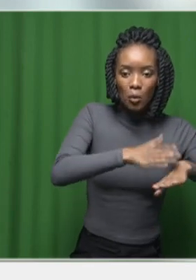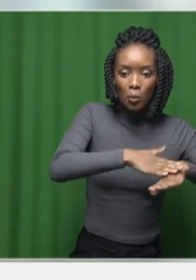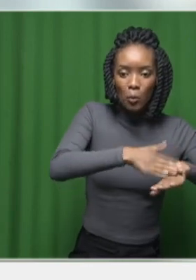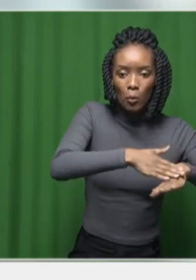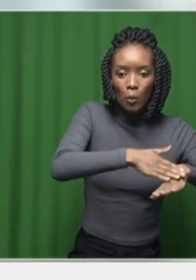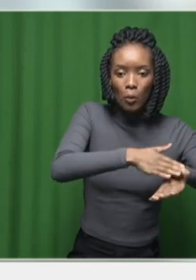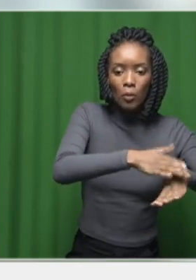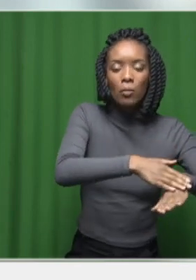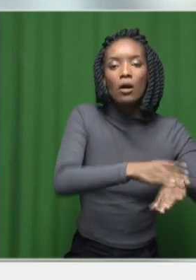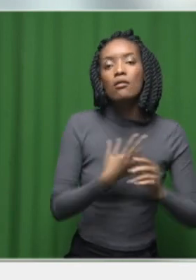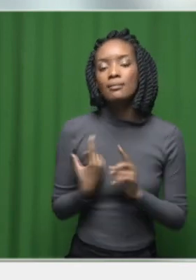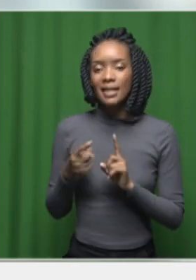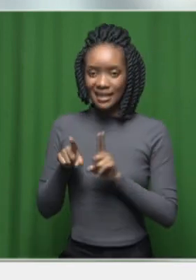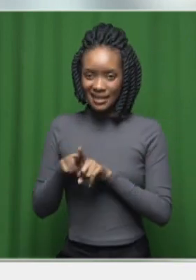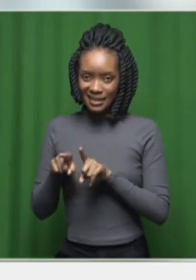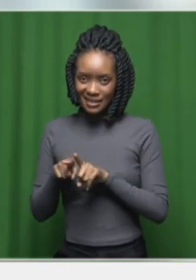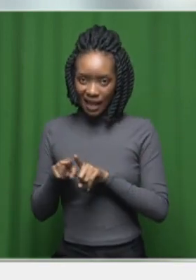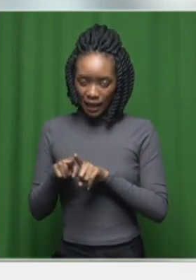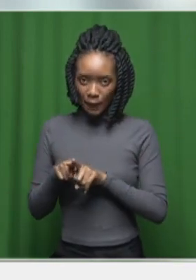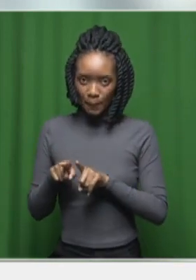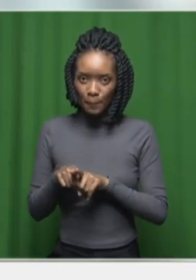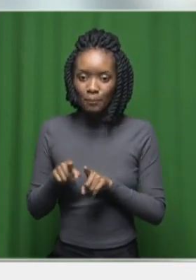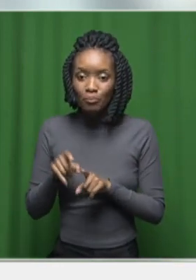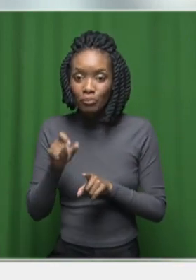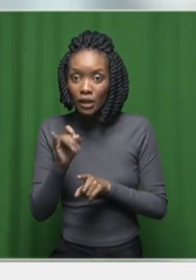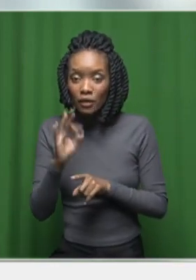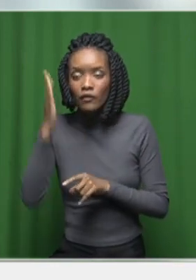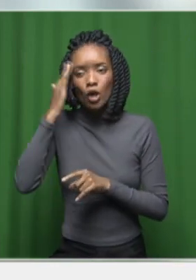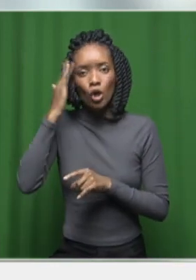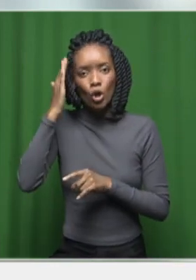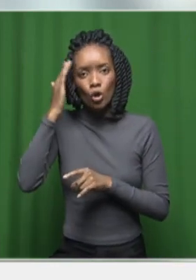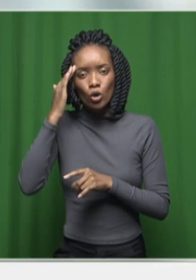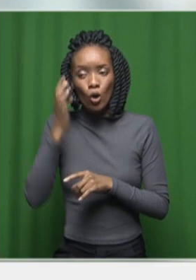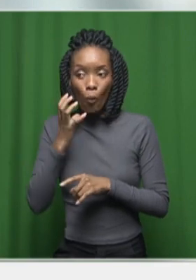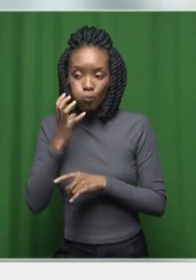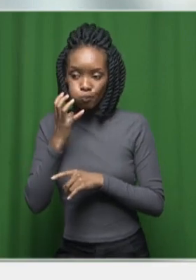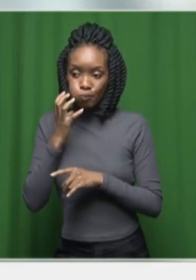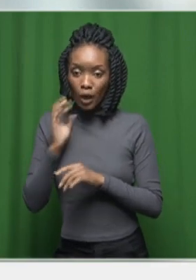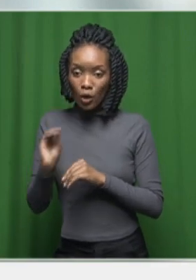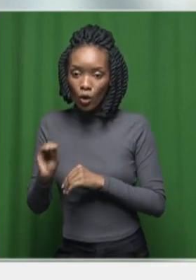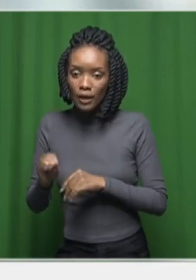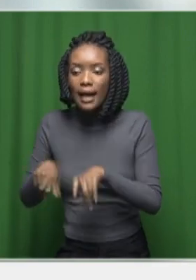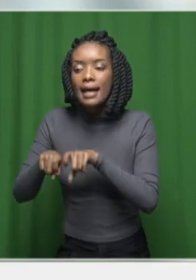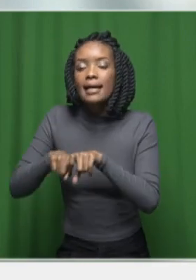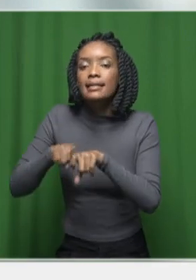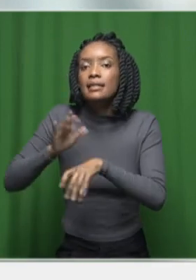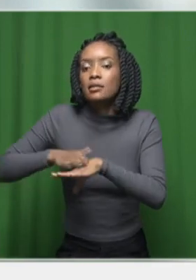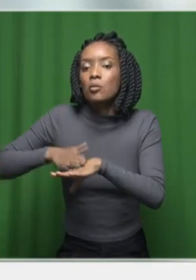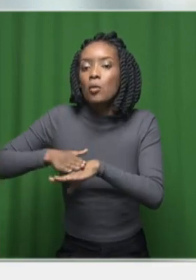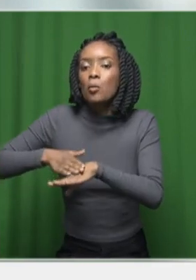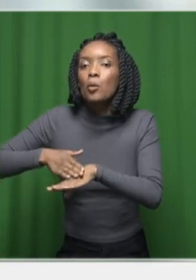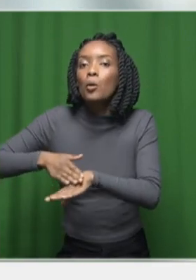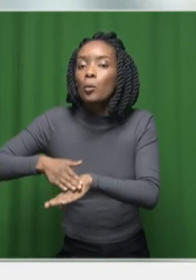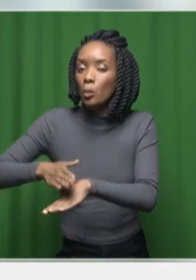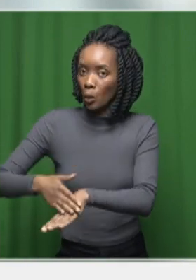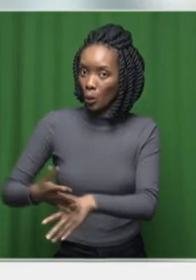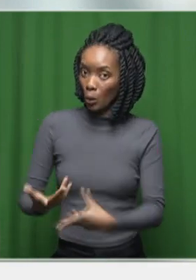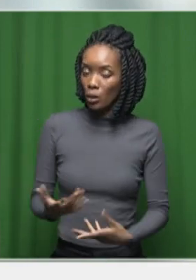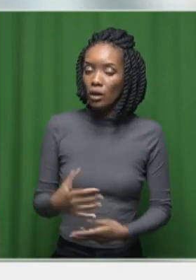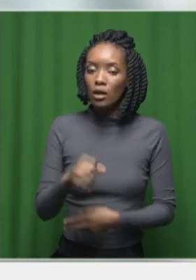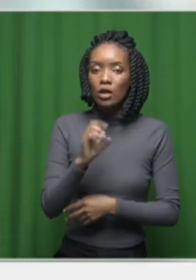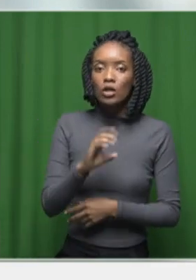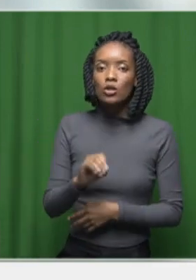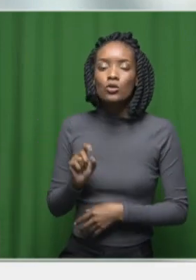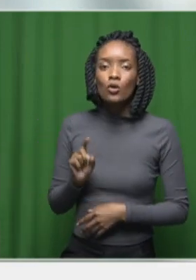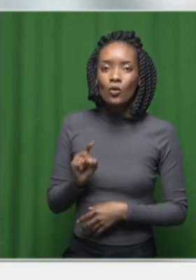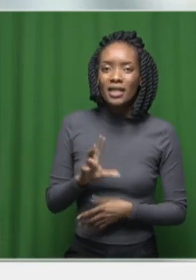very similar when clinicians are aware of mumps, there may be increasing testing of mumps as well. So I think this does show